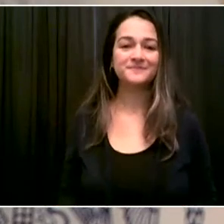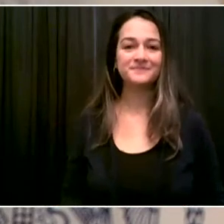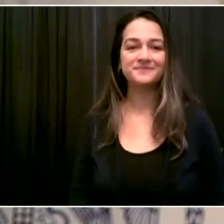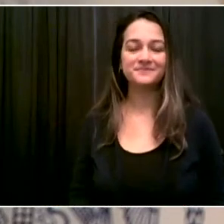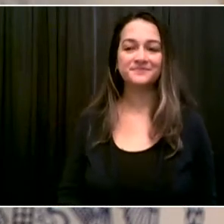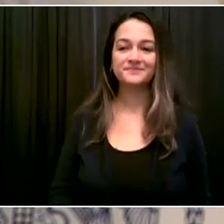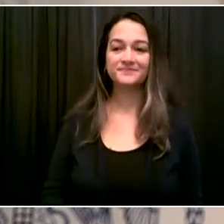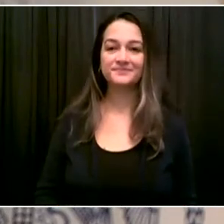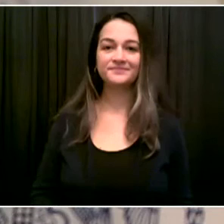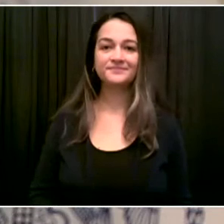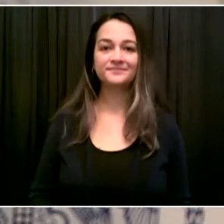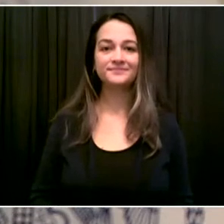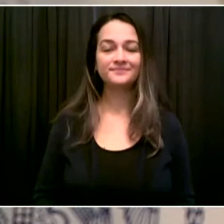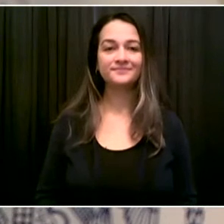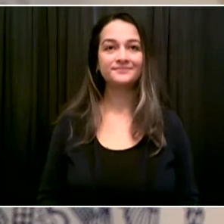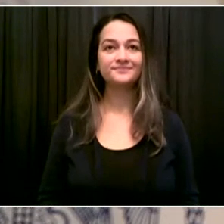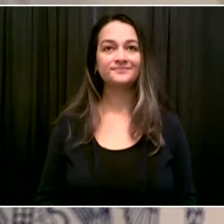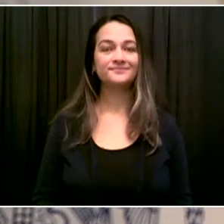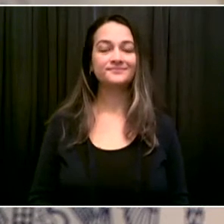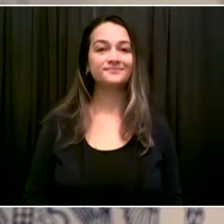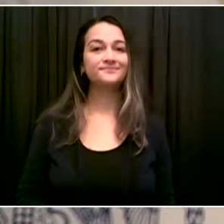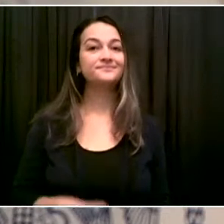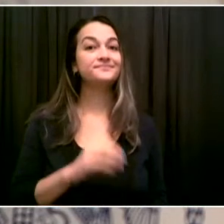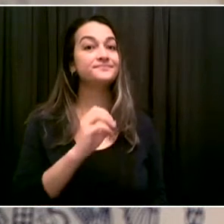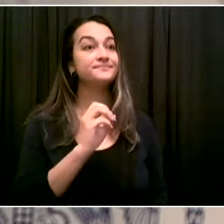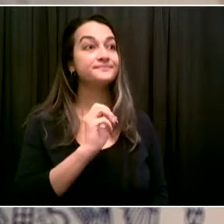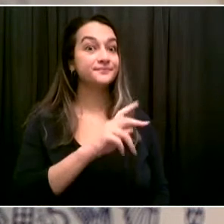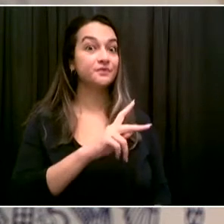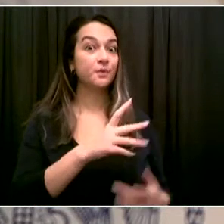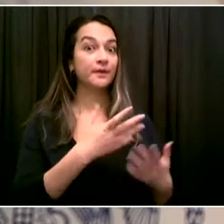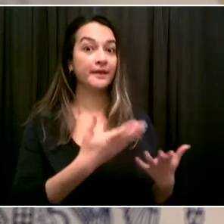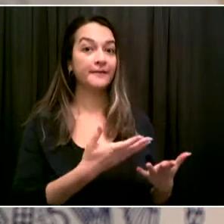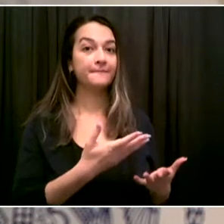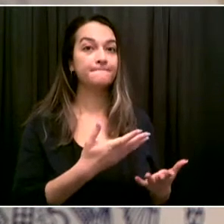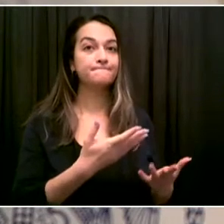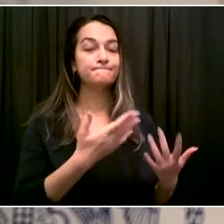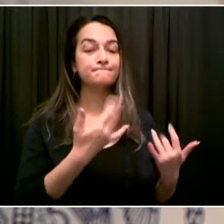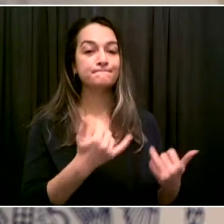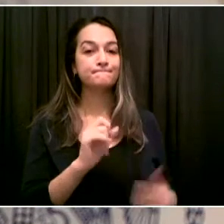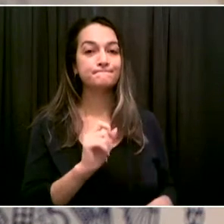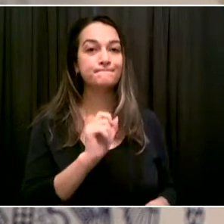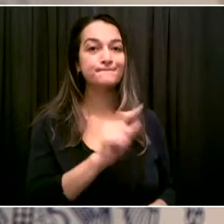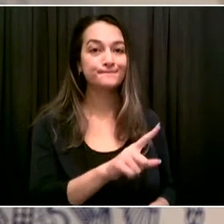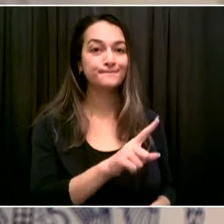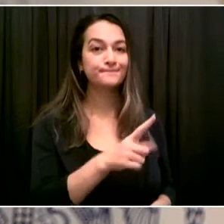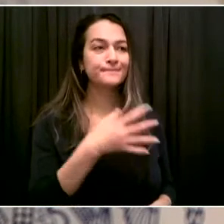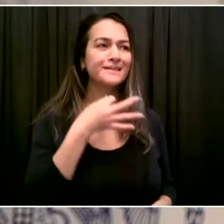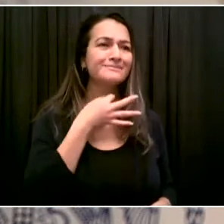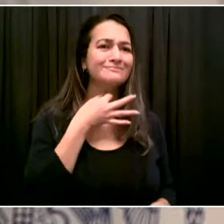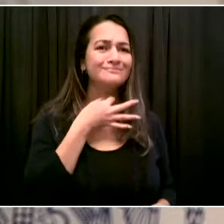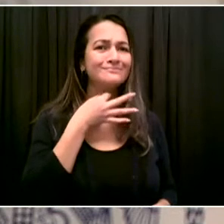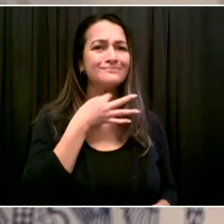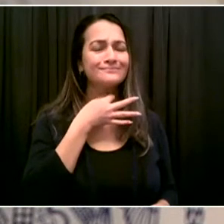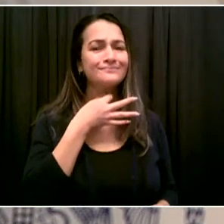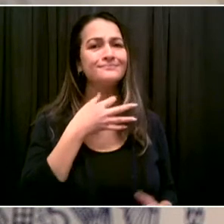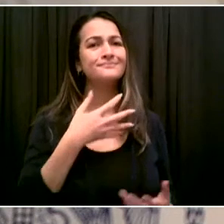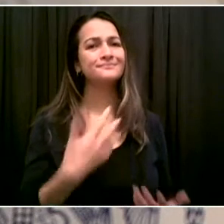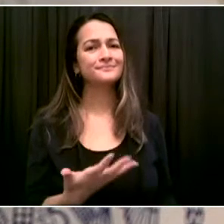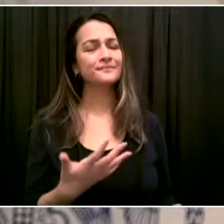Okay. Also wanted to ask you, what agency will enforce vaccination